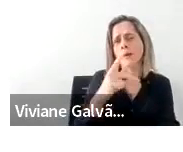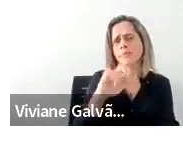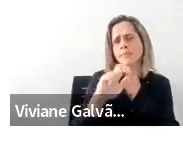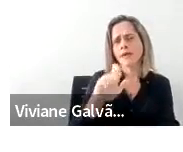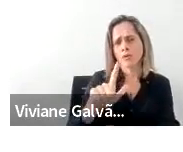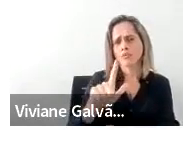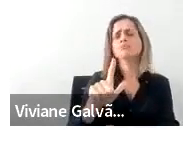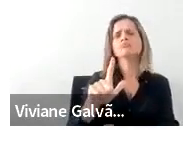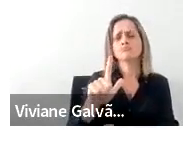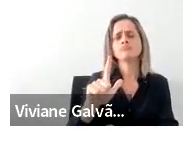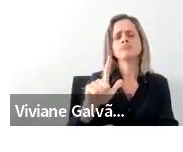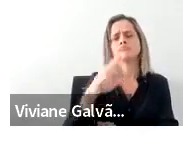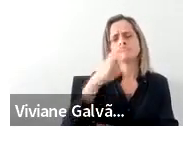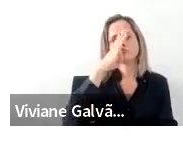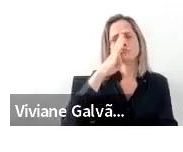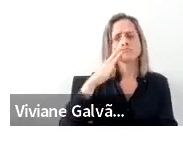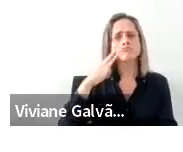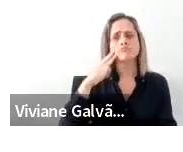island.